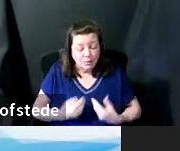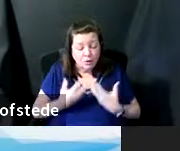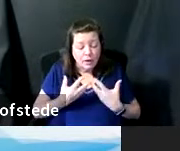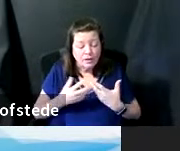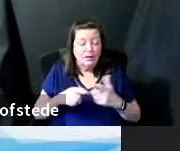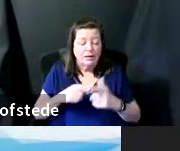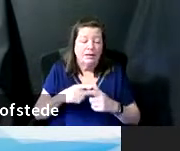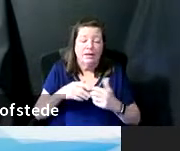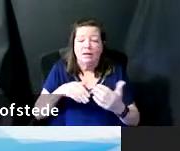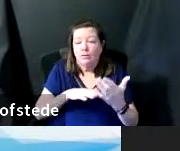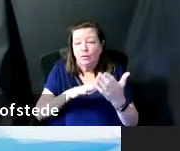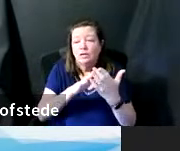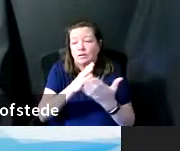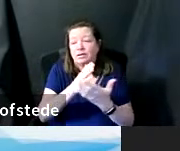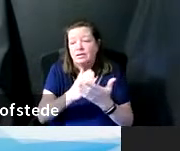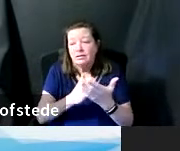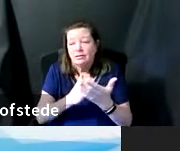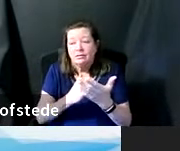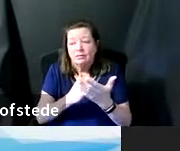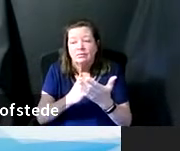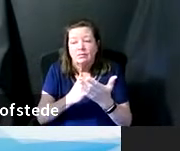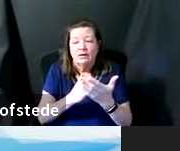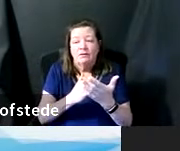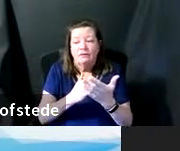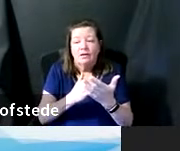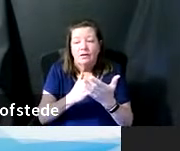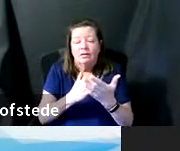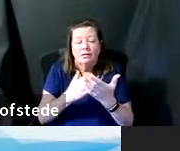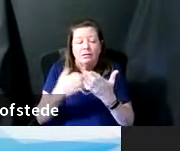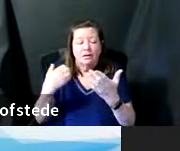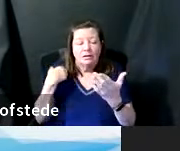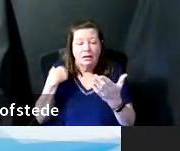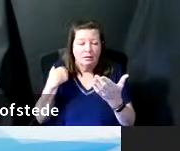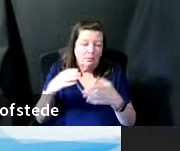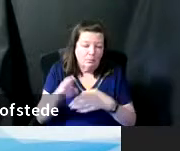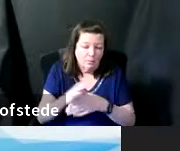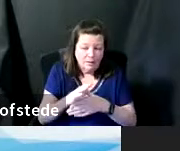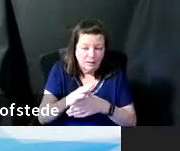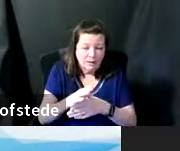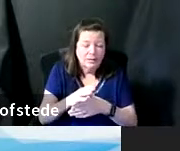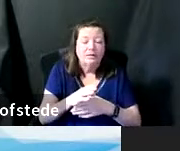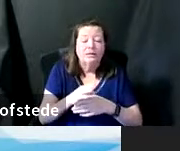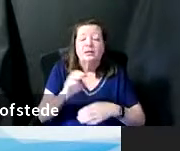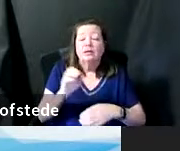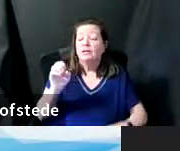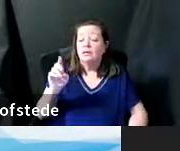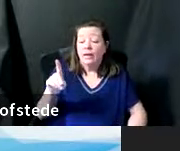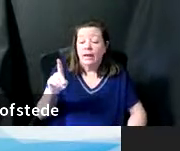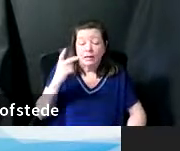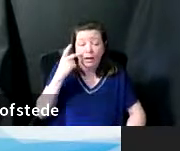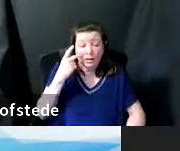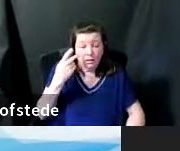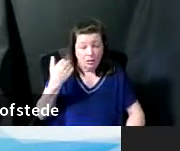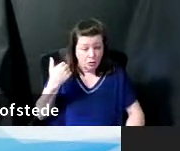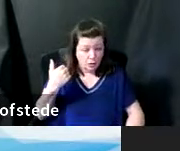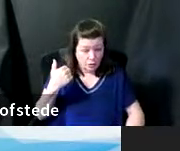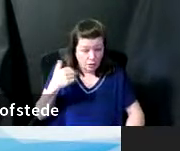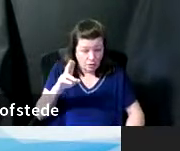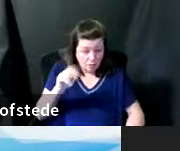address some of the sharing among members. So Ed, I saw you earlier. Are you